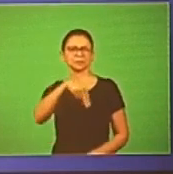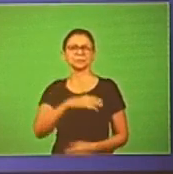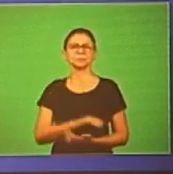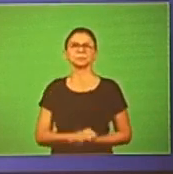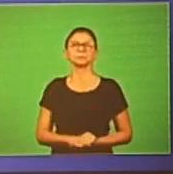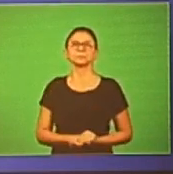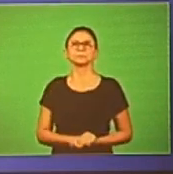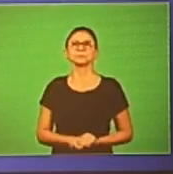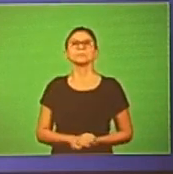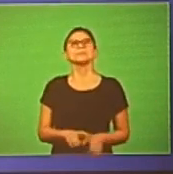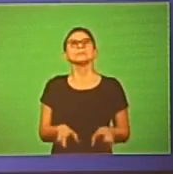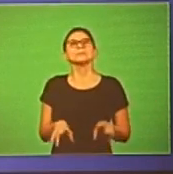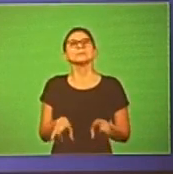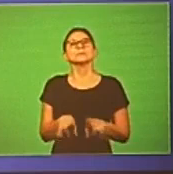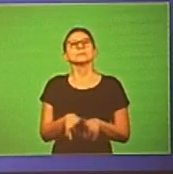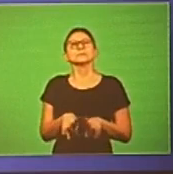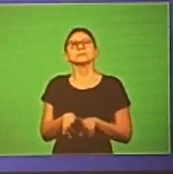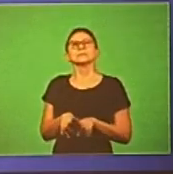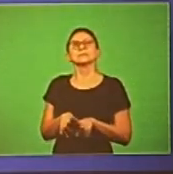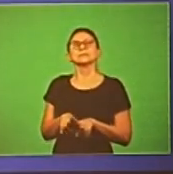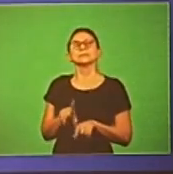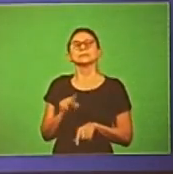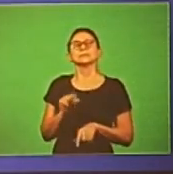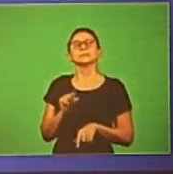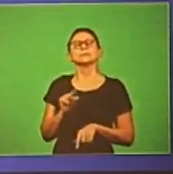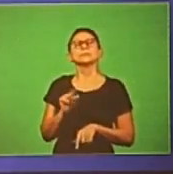Norte state in Brazil,